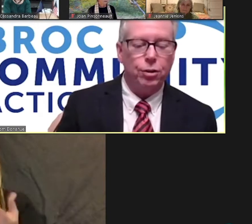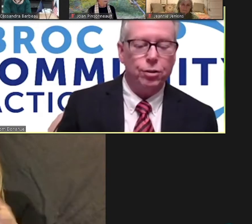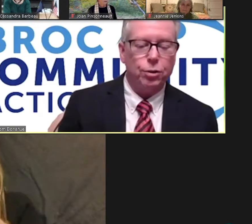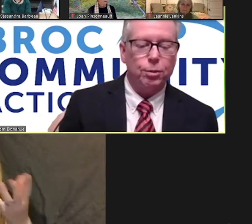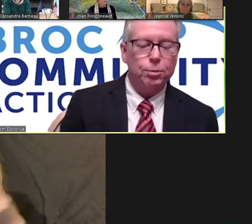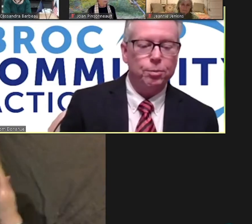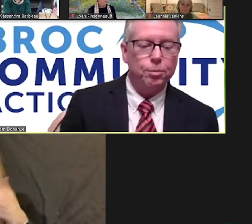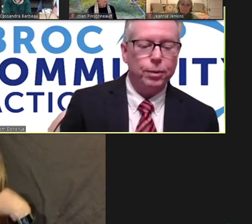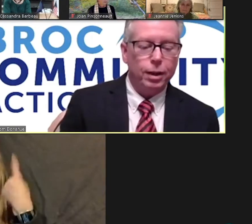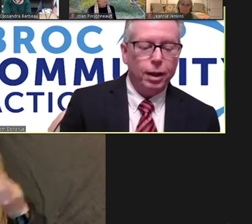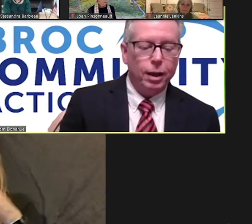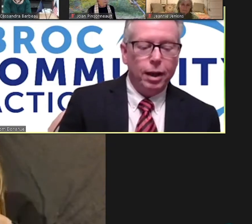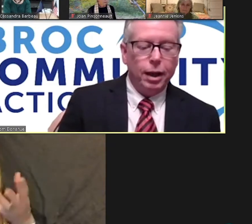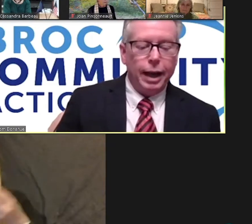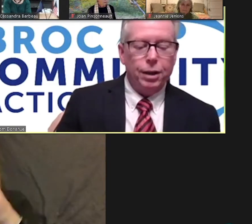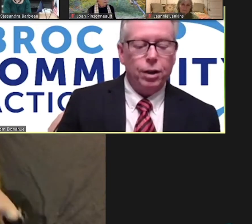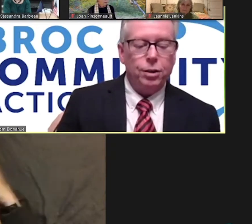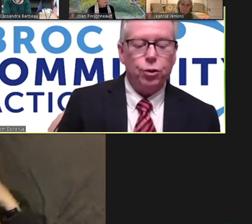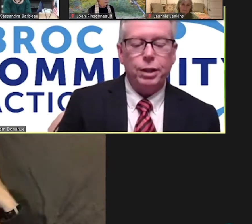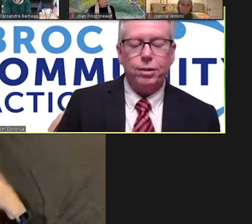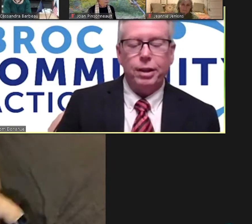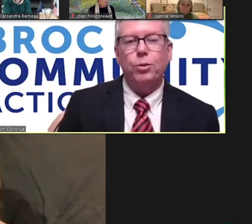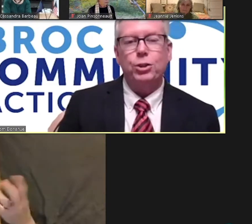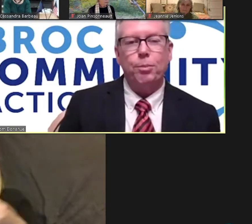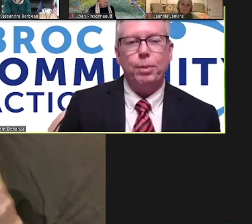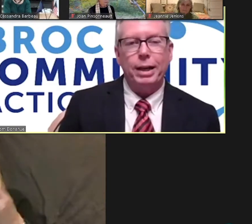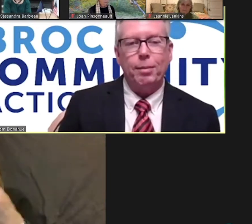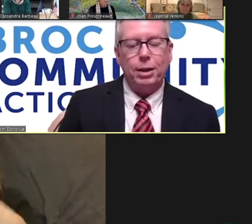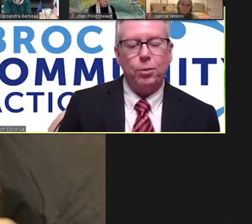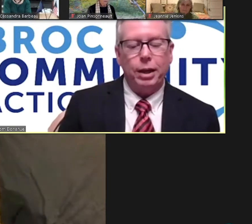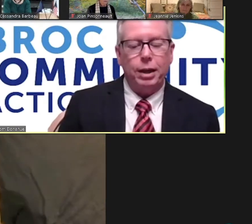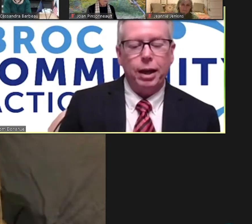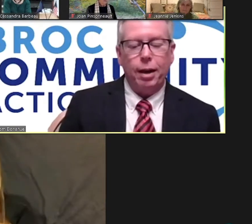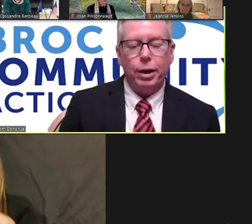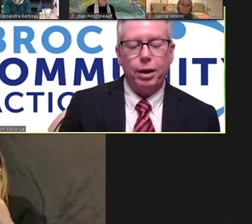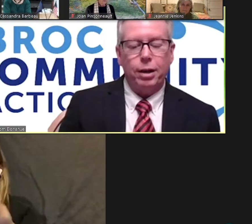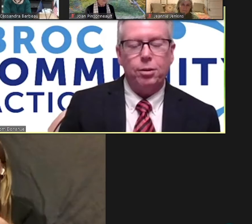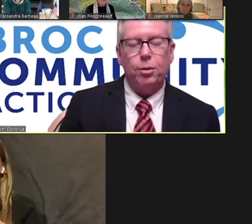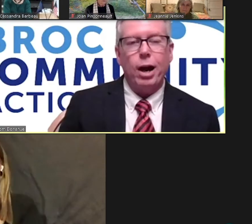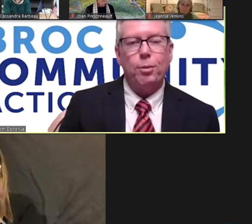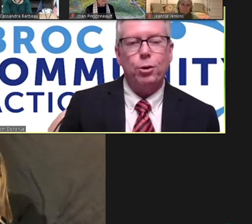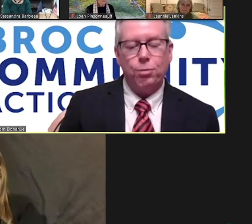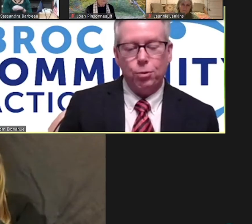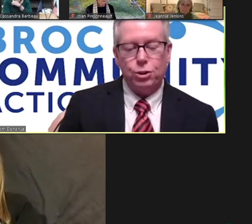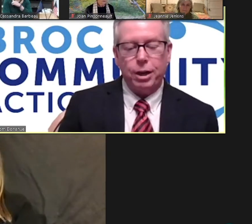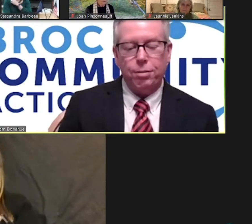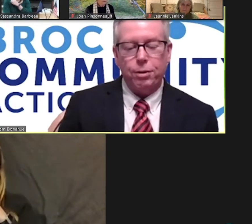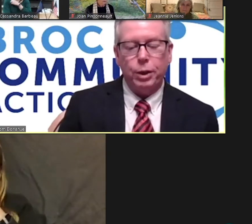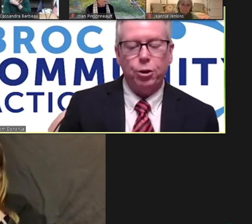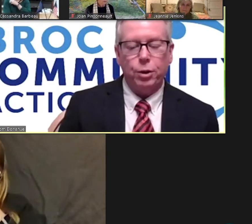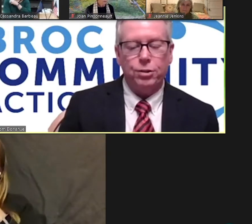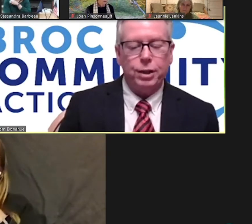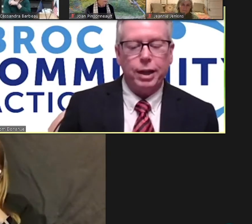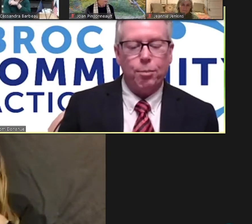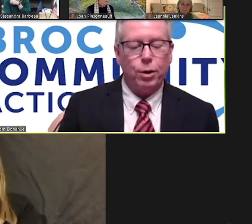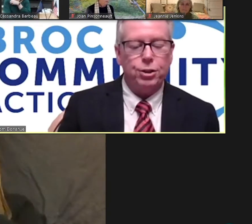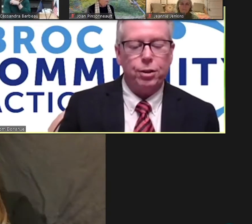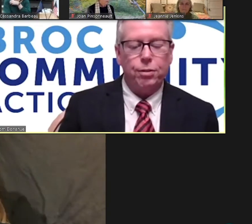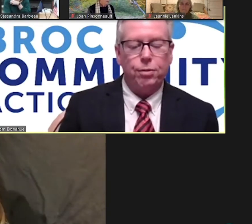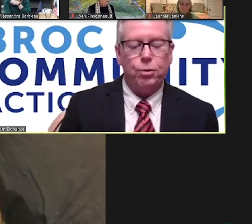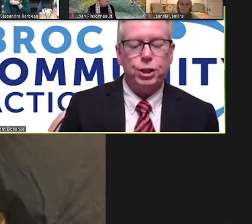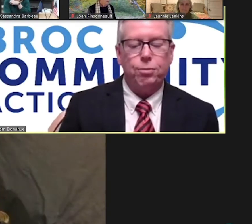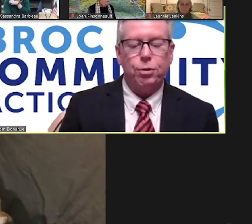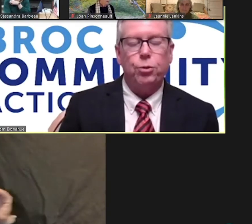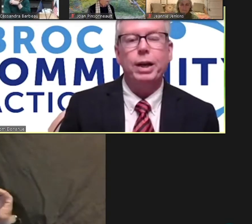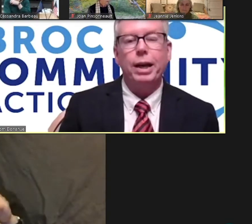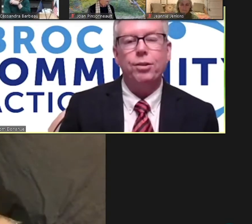we continue to distribute. And during this languishing pandemic, we operate the Brock Community Food Shelf, and we increased the operation